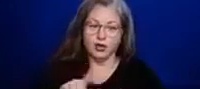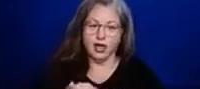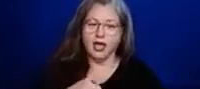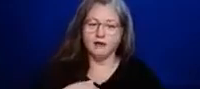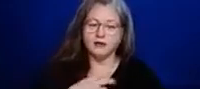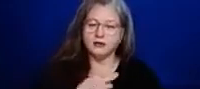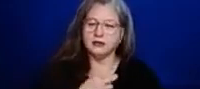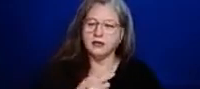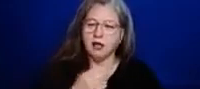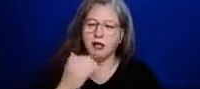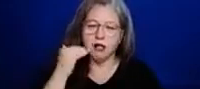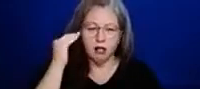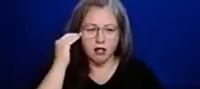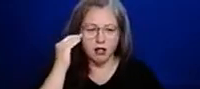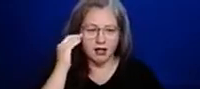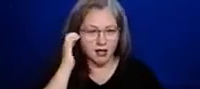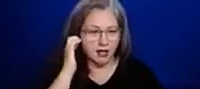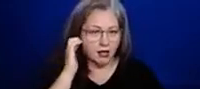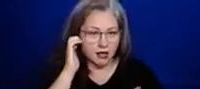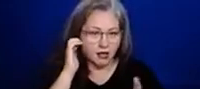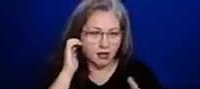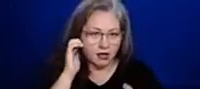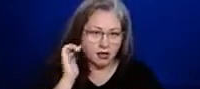called that one. Yeah.